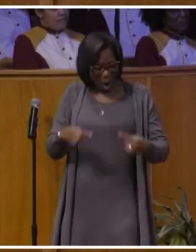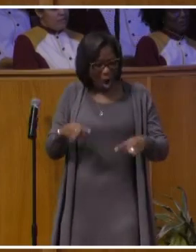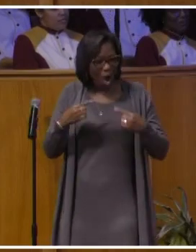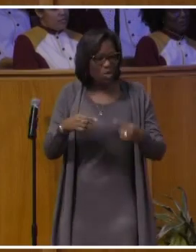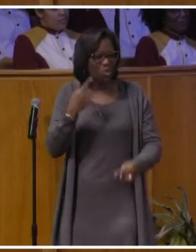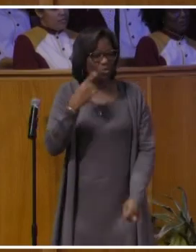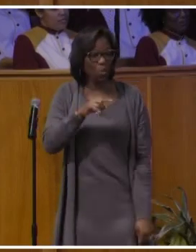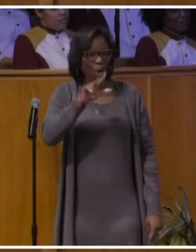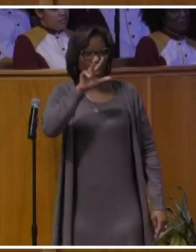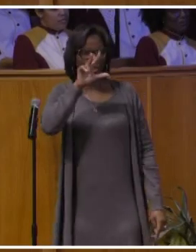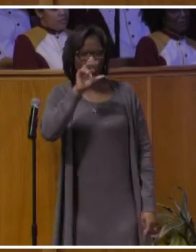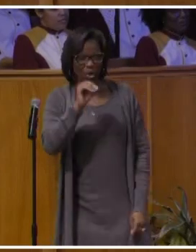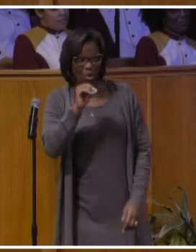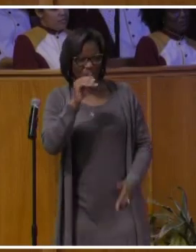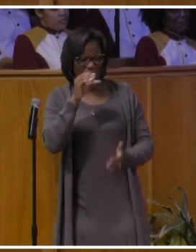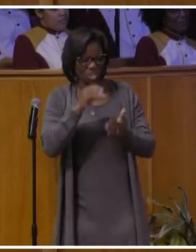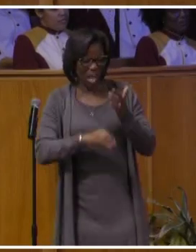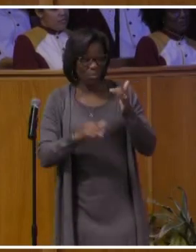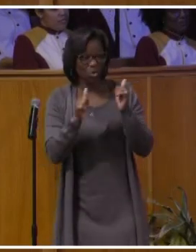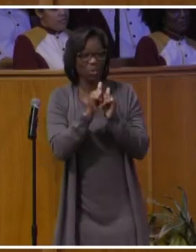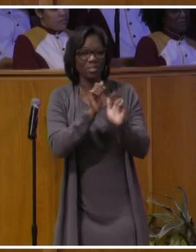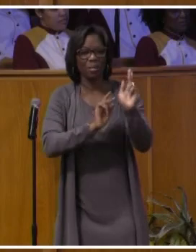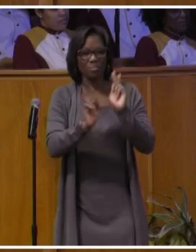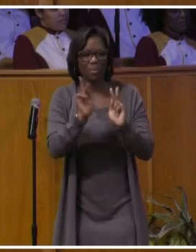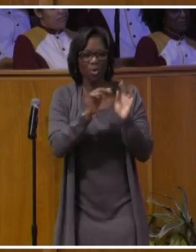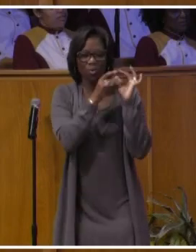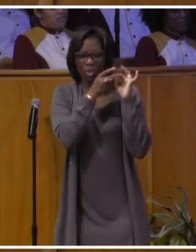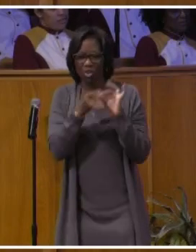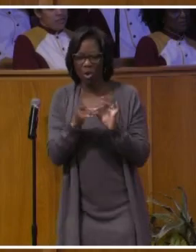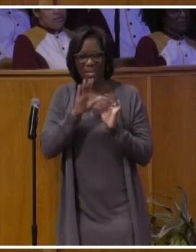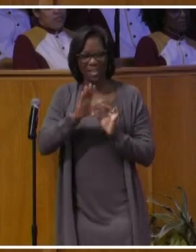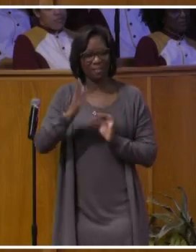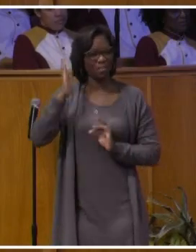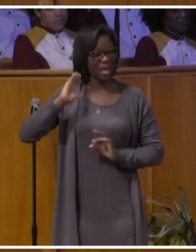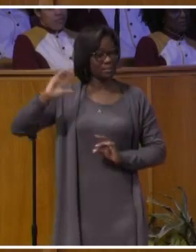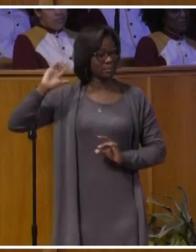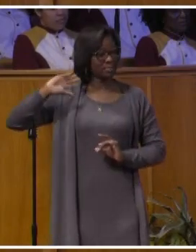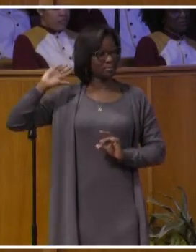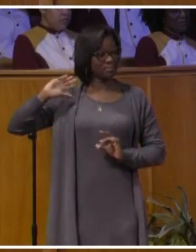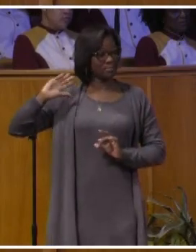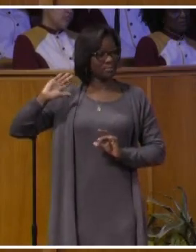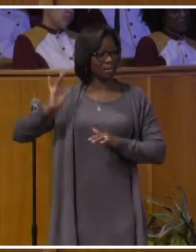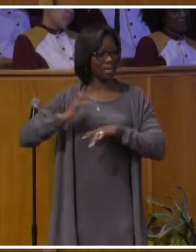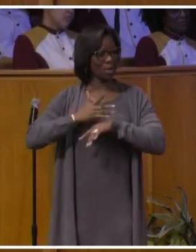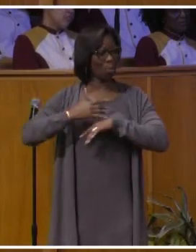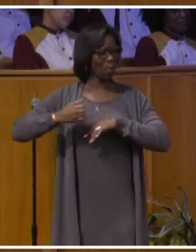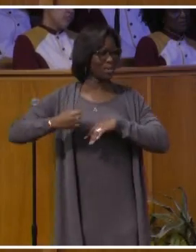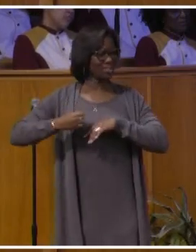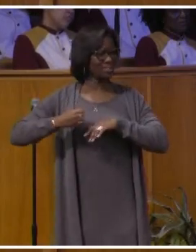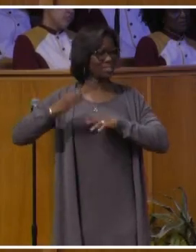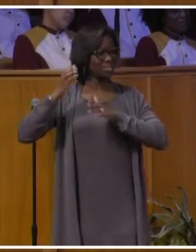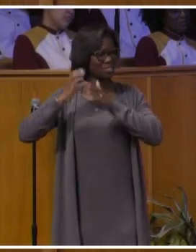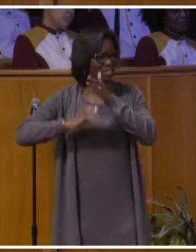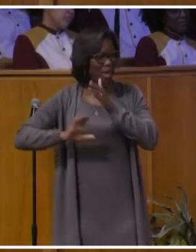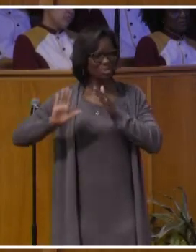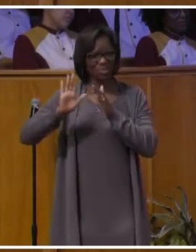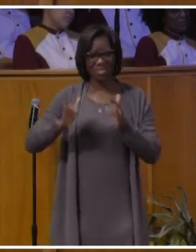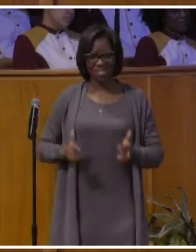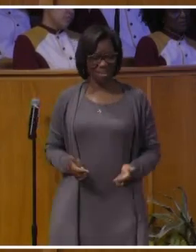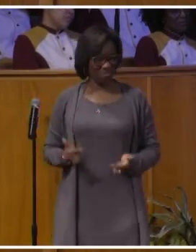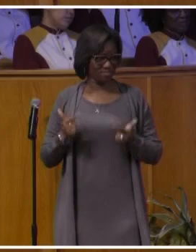30 chapters with folk about his past. He wastes chapters of his